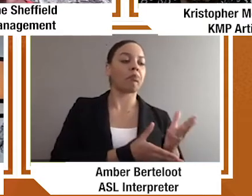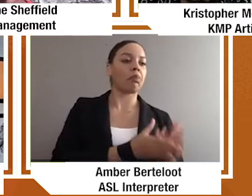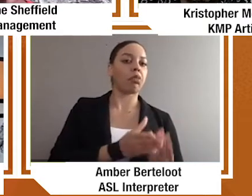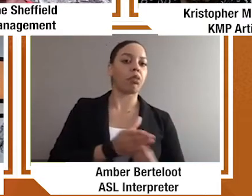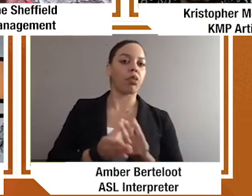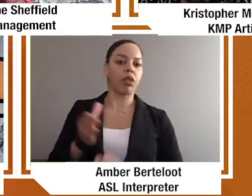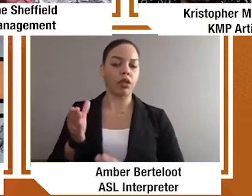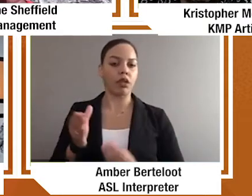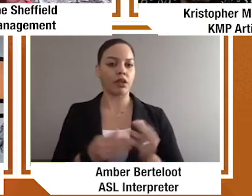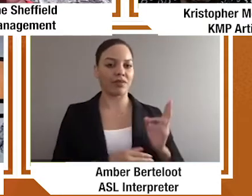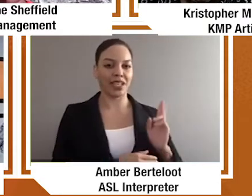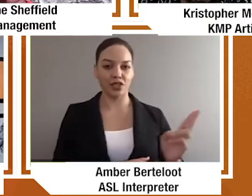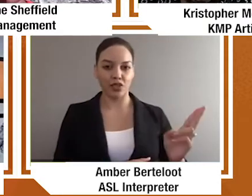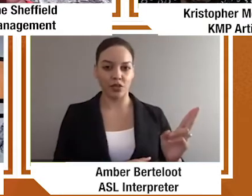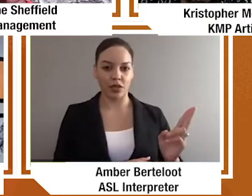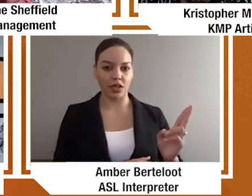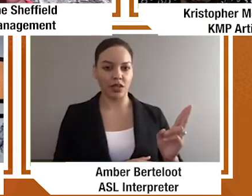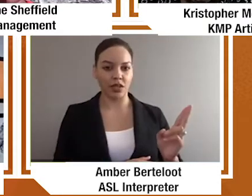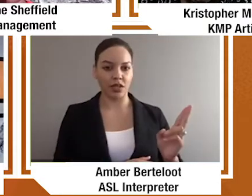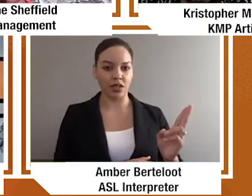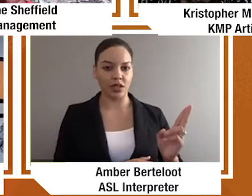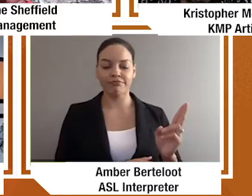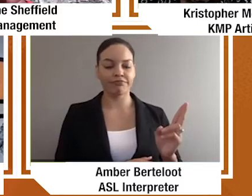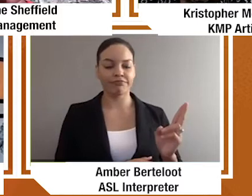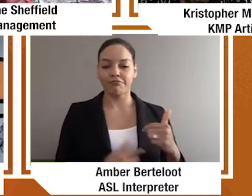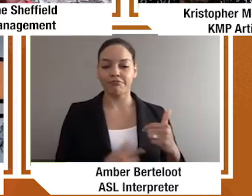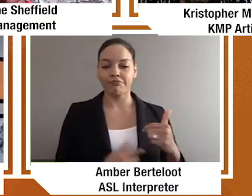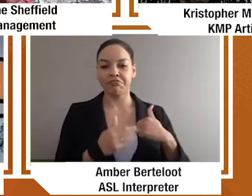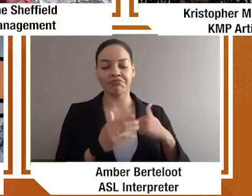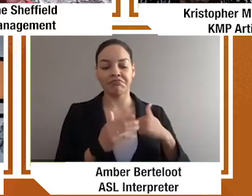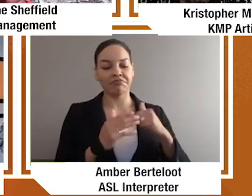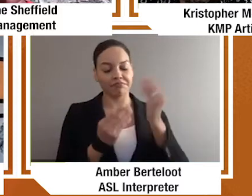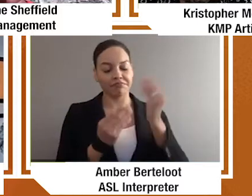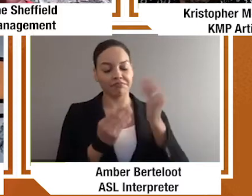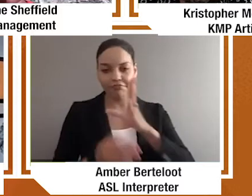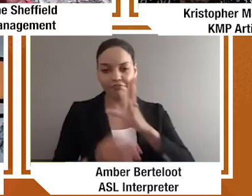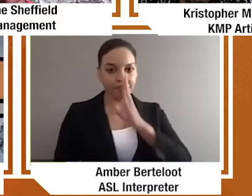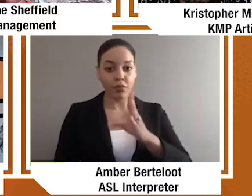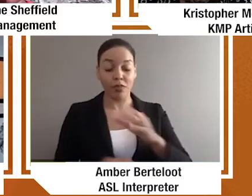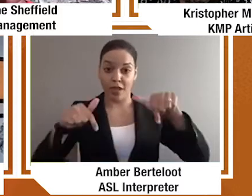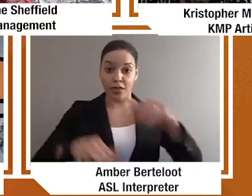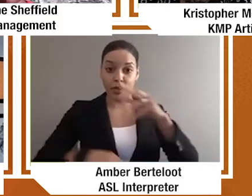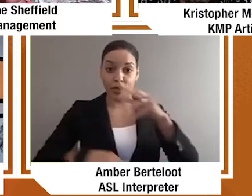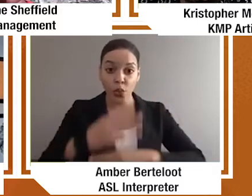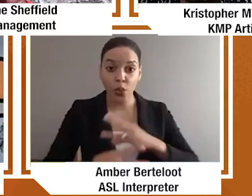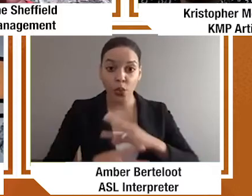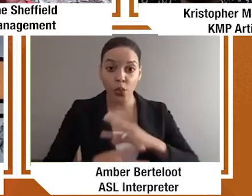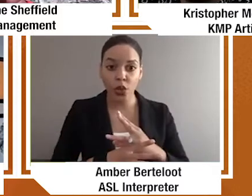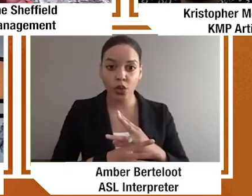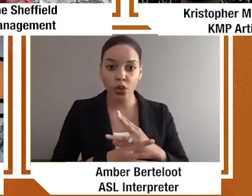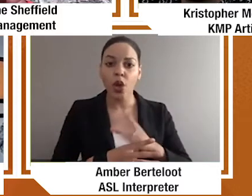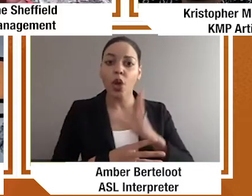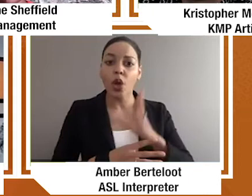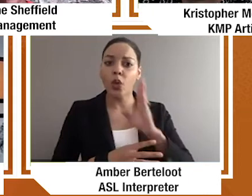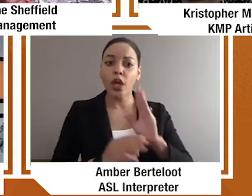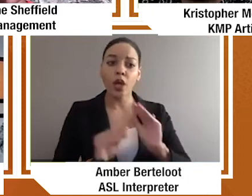books. I'll say this for the record. This world will not move without Black